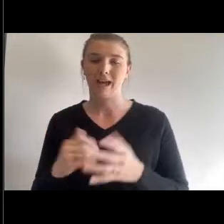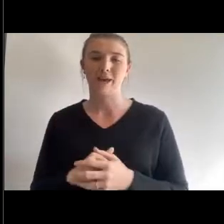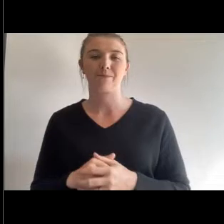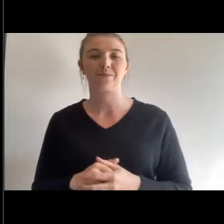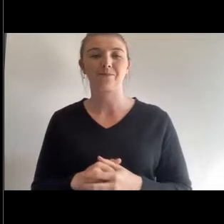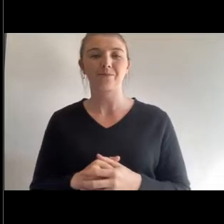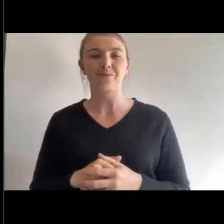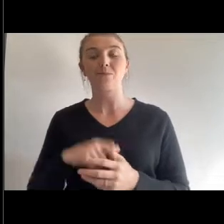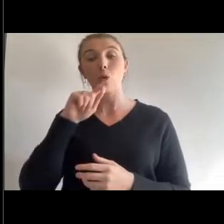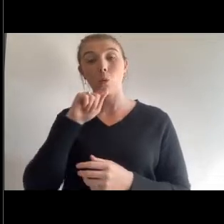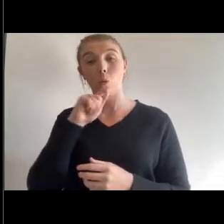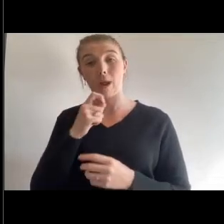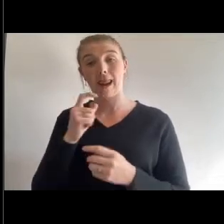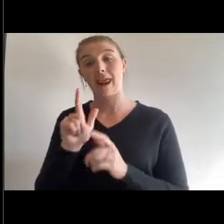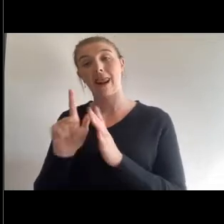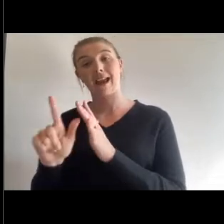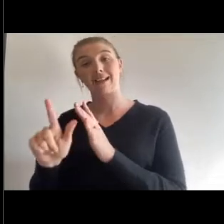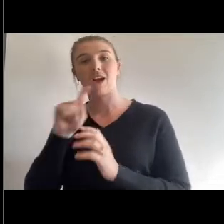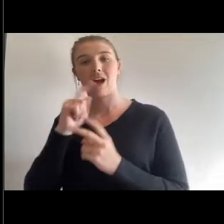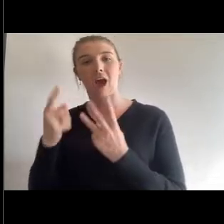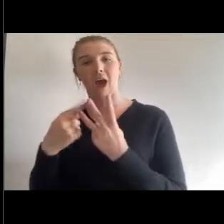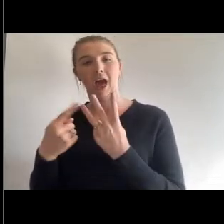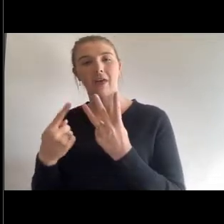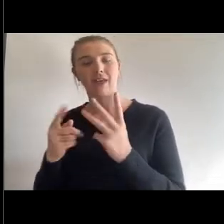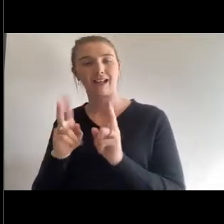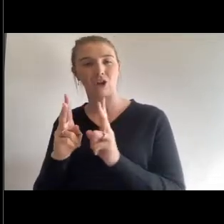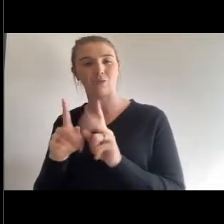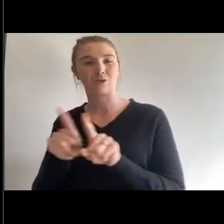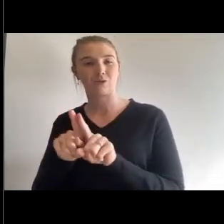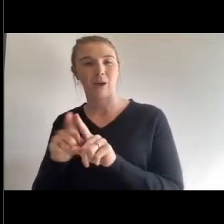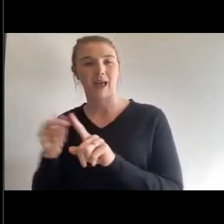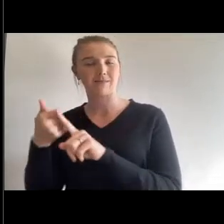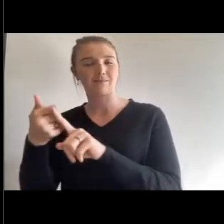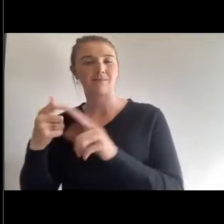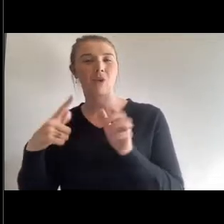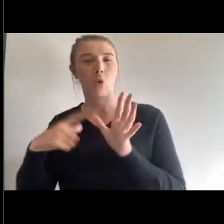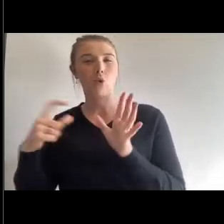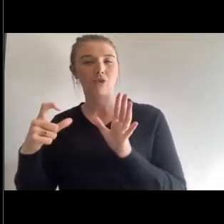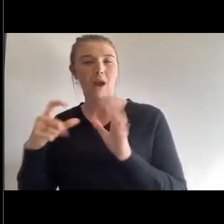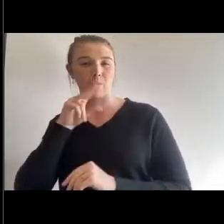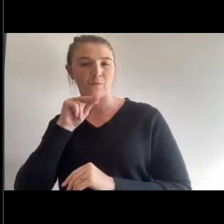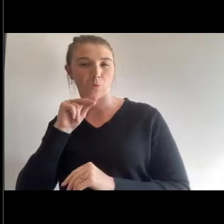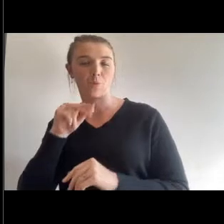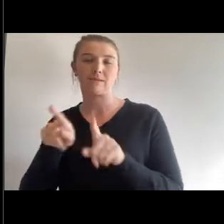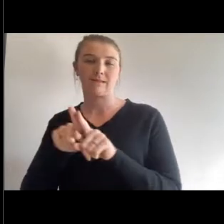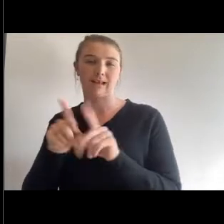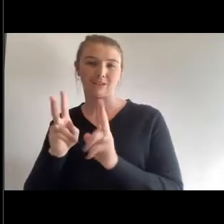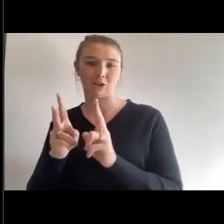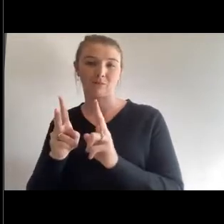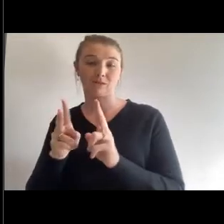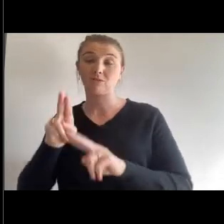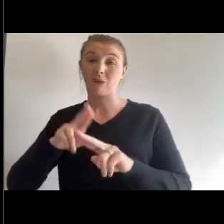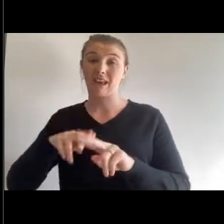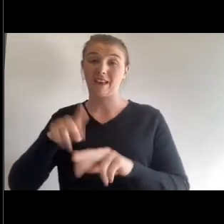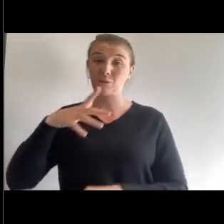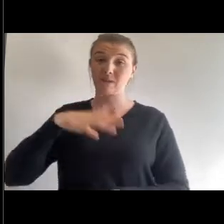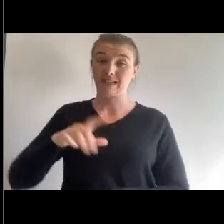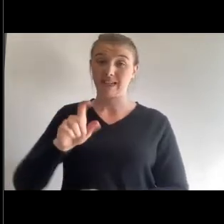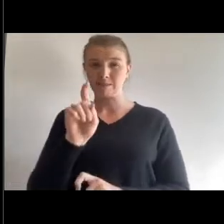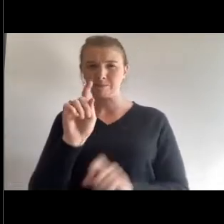other interpreters here to help with Audrey's presentation as well. So if you need to make use of the BSL interpretation, make sure that